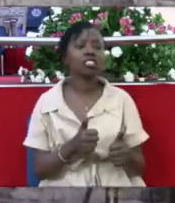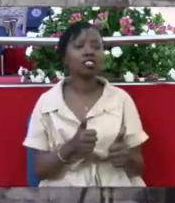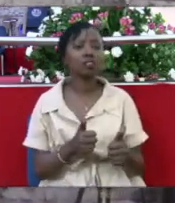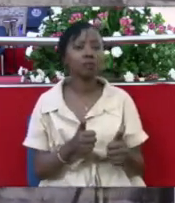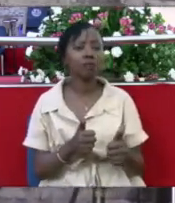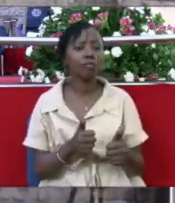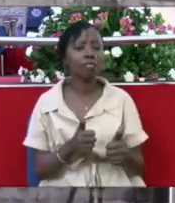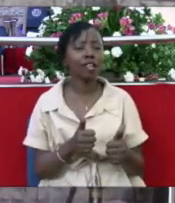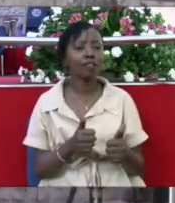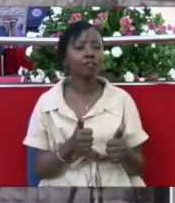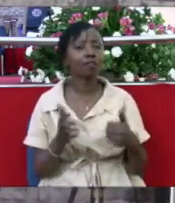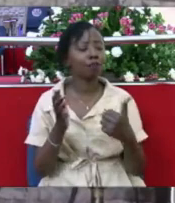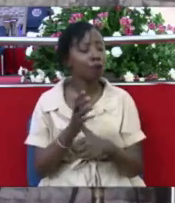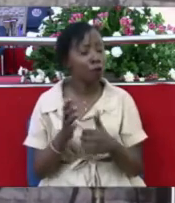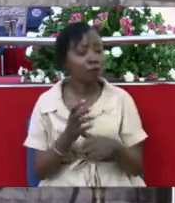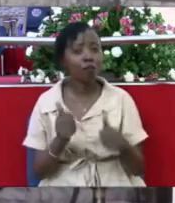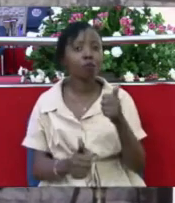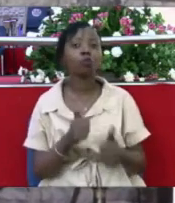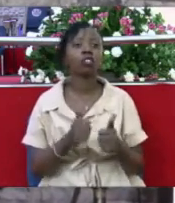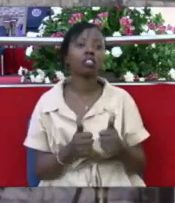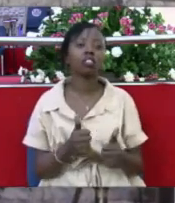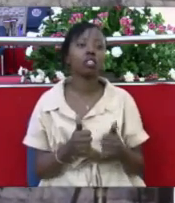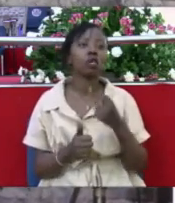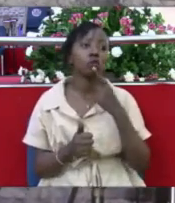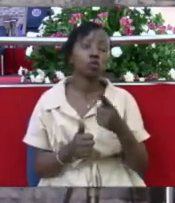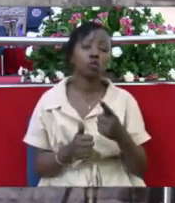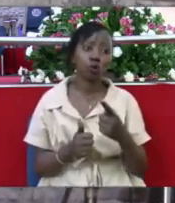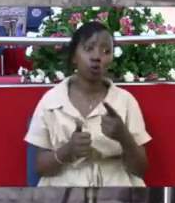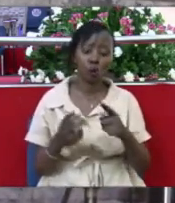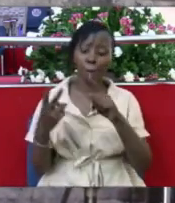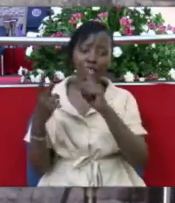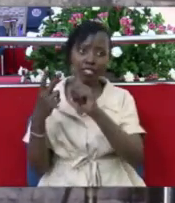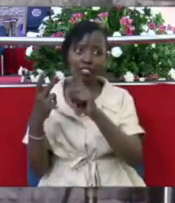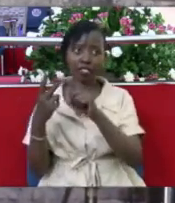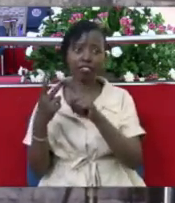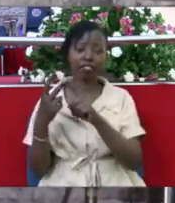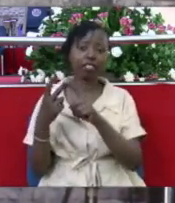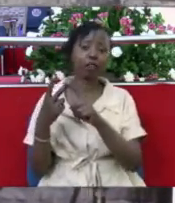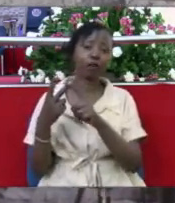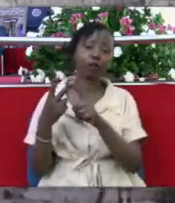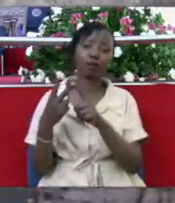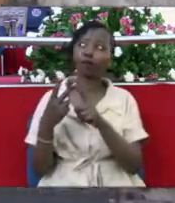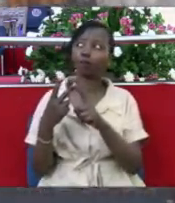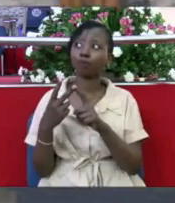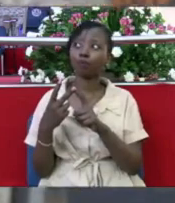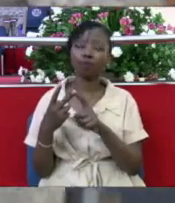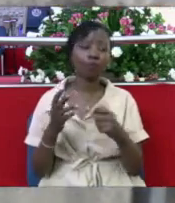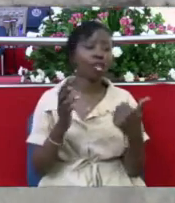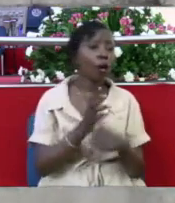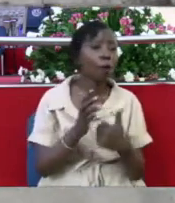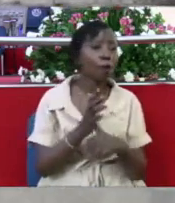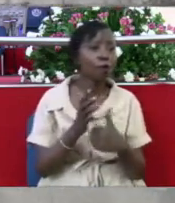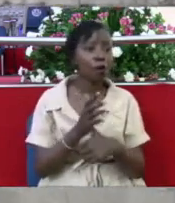Na uvumbuzi ni nini? So I'm going to go to my second point. Nitaenda kwa jambo langu la pili. The problem and the